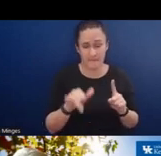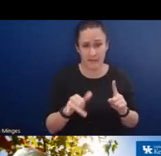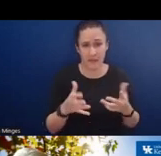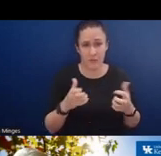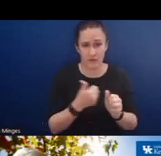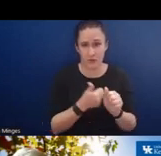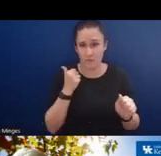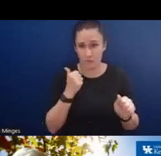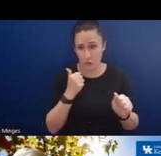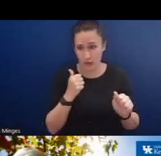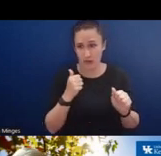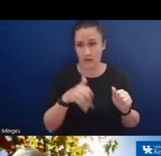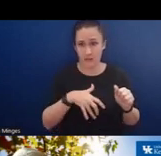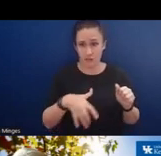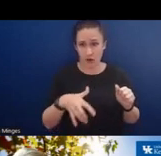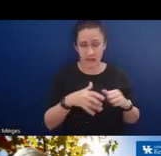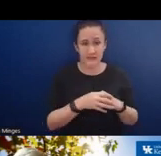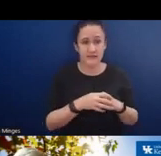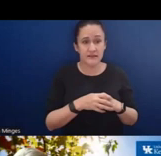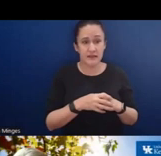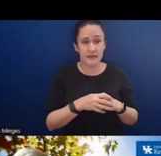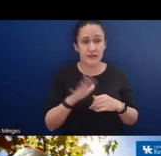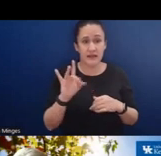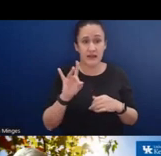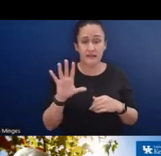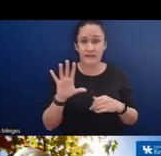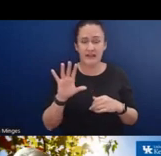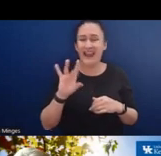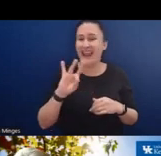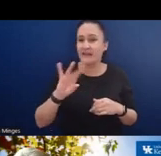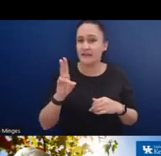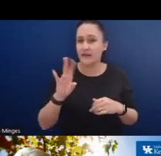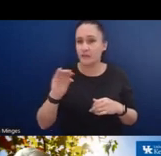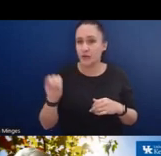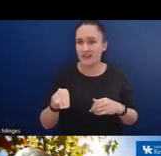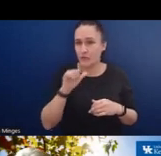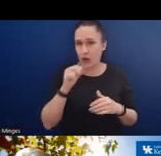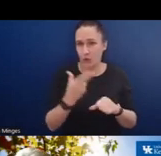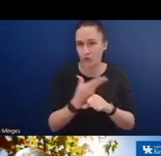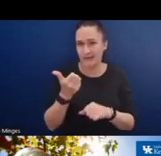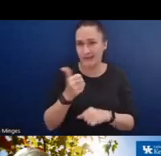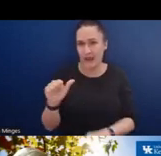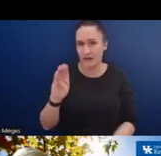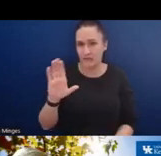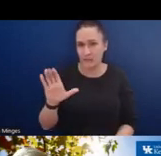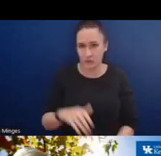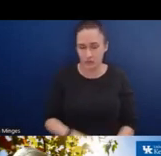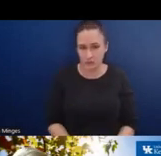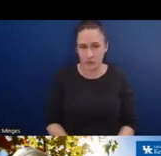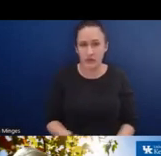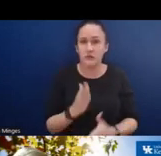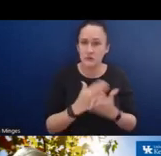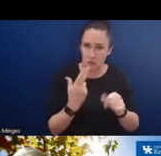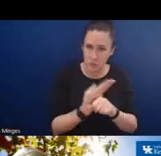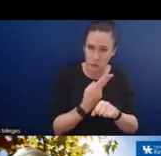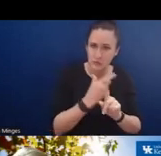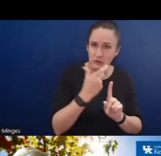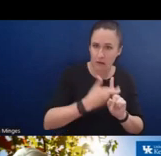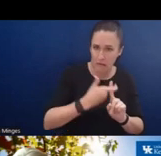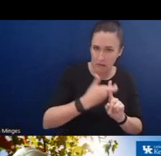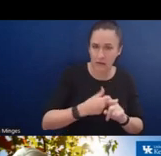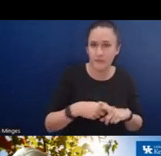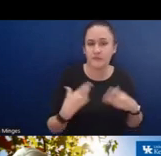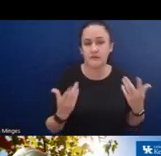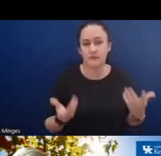avoid pregnancy, 87% were not using any contraception. And some were using condoms. And